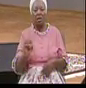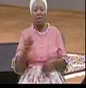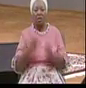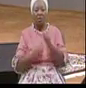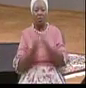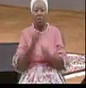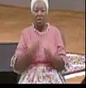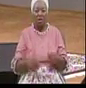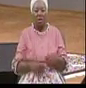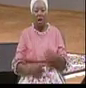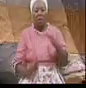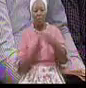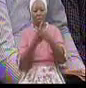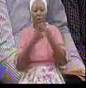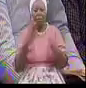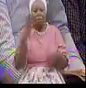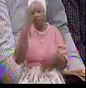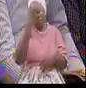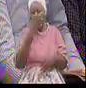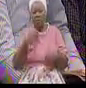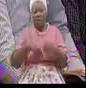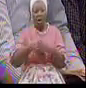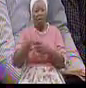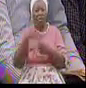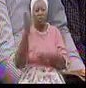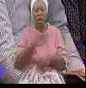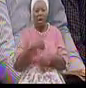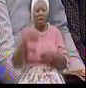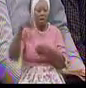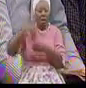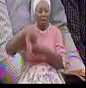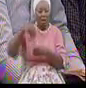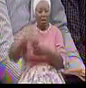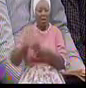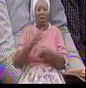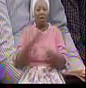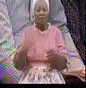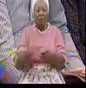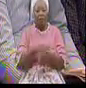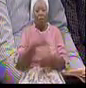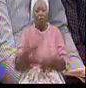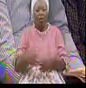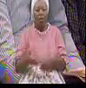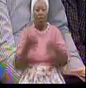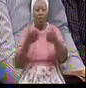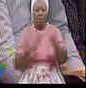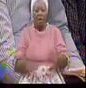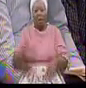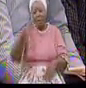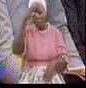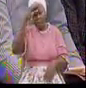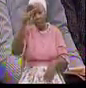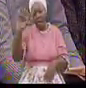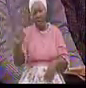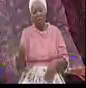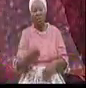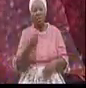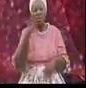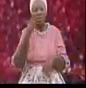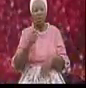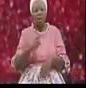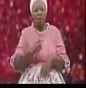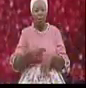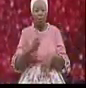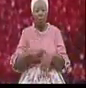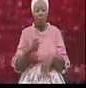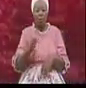beautiful outward, and are within full of dead men's bones and